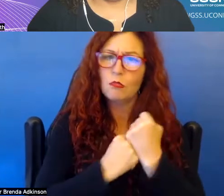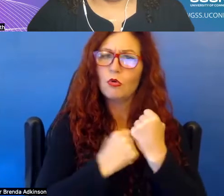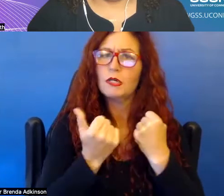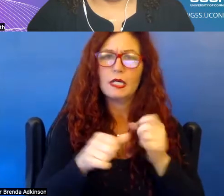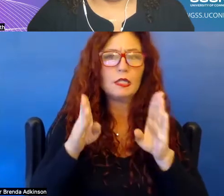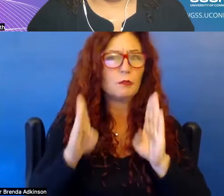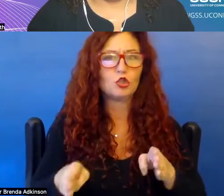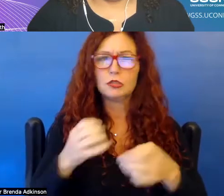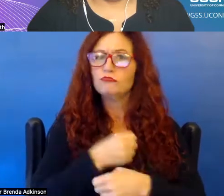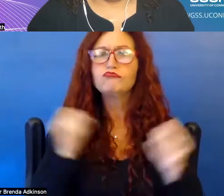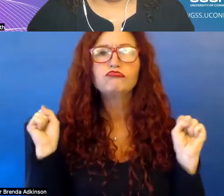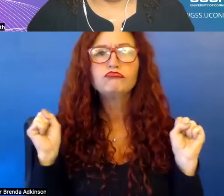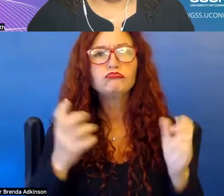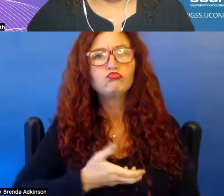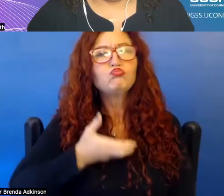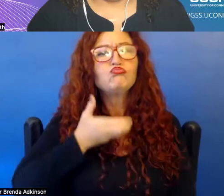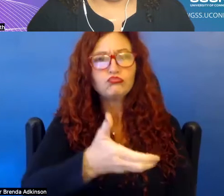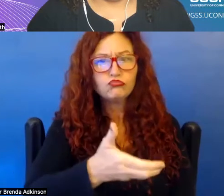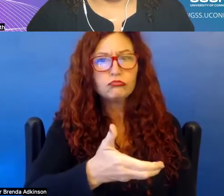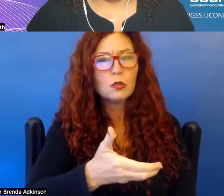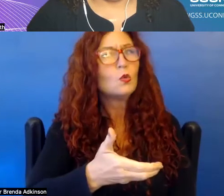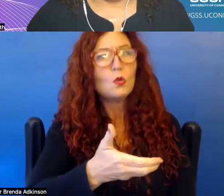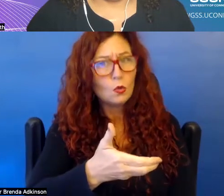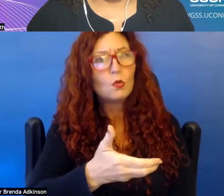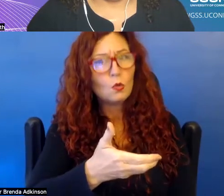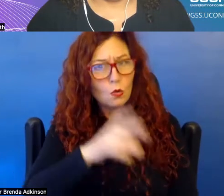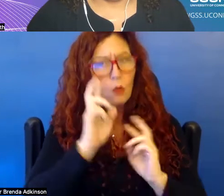want to be clear. And then also to just